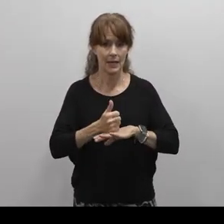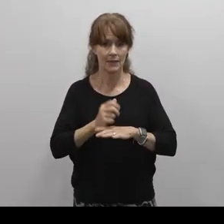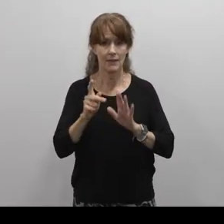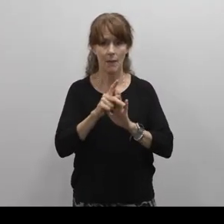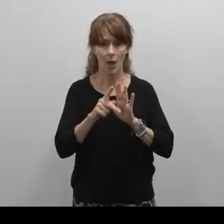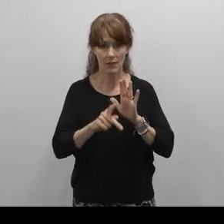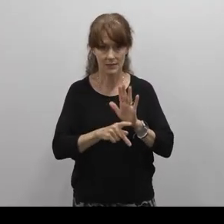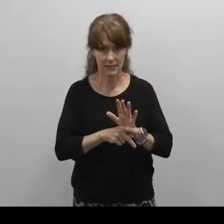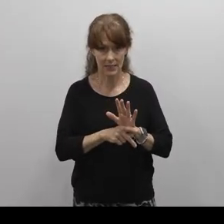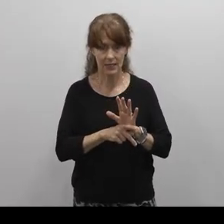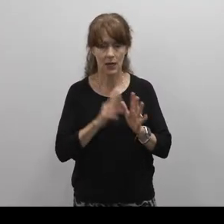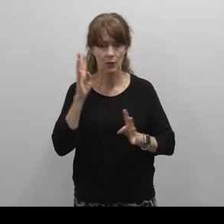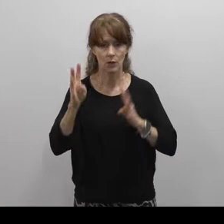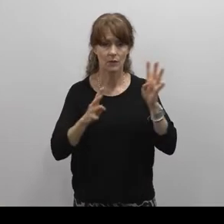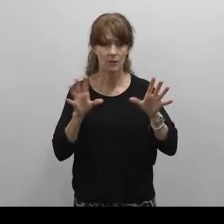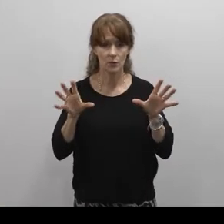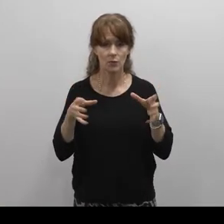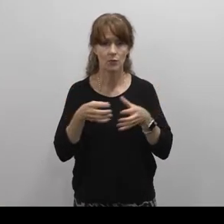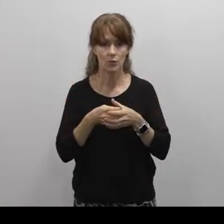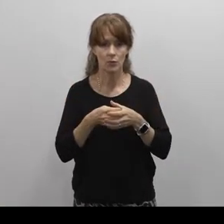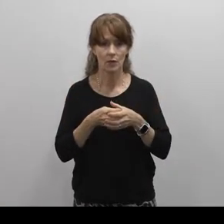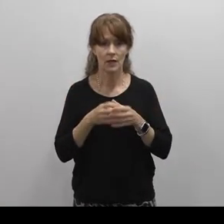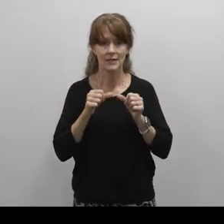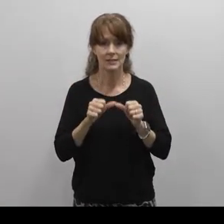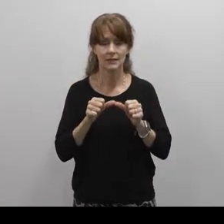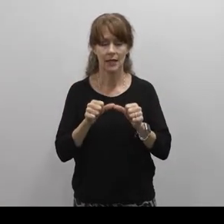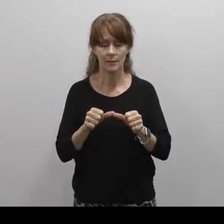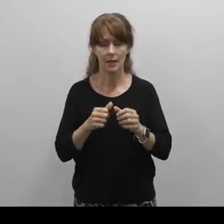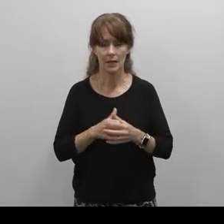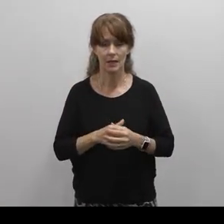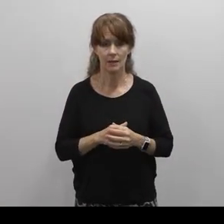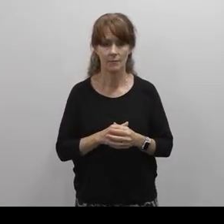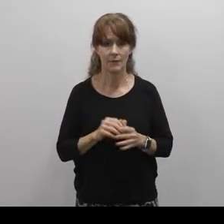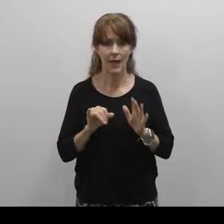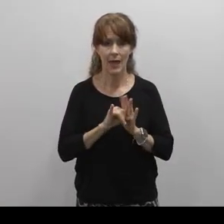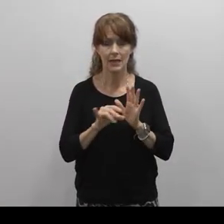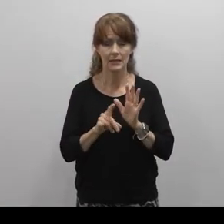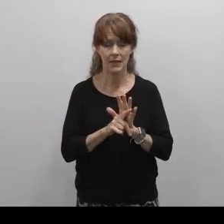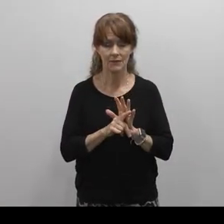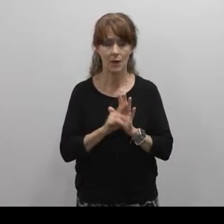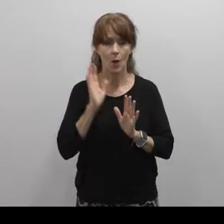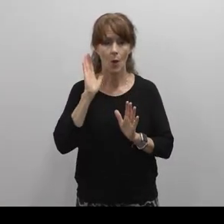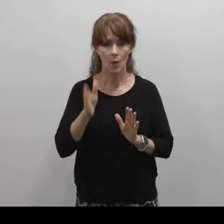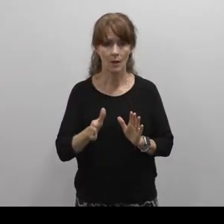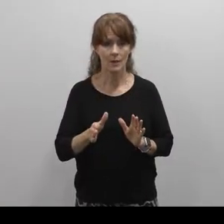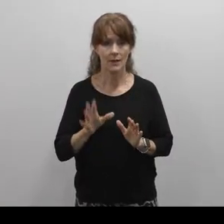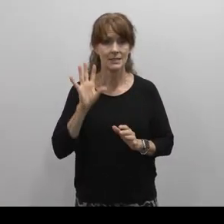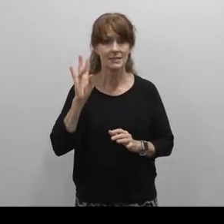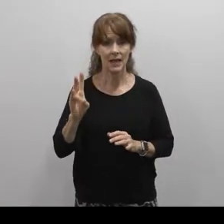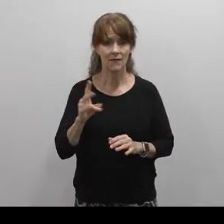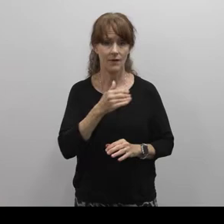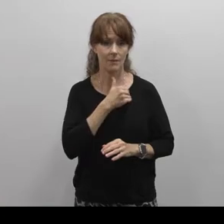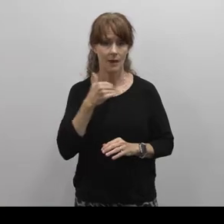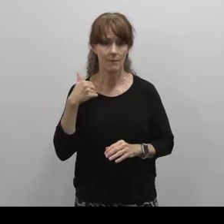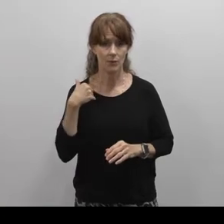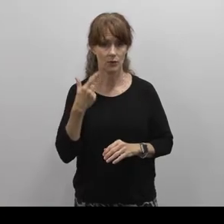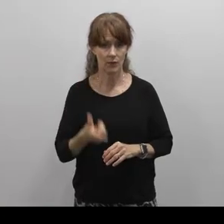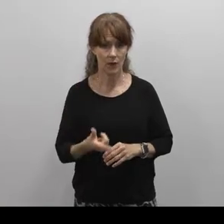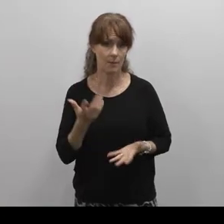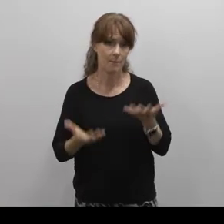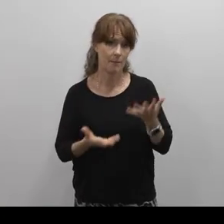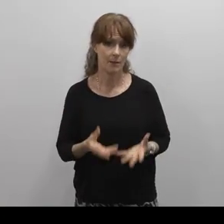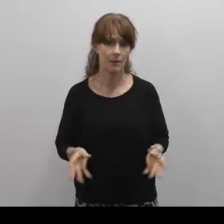you is the creation of a new task force on the sustainability front. We identified it as such that there will be at least 7 members on that committee. There could be